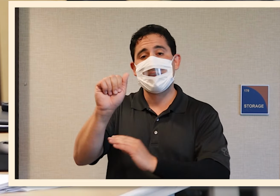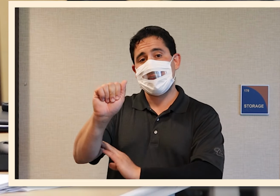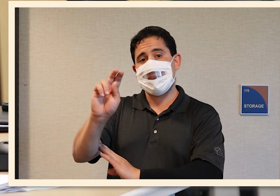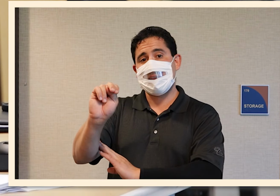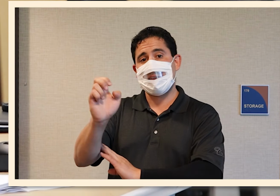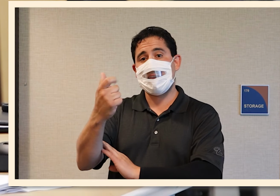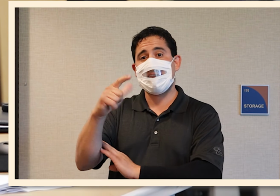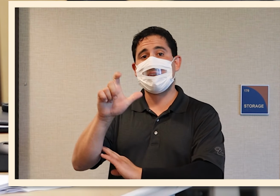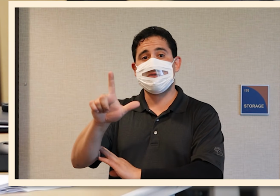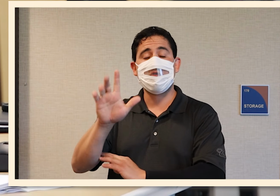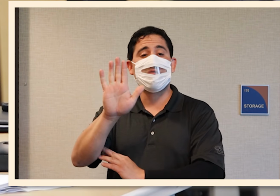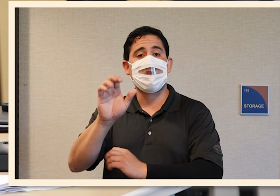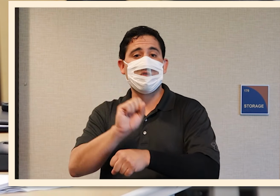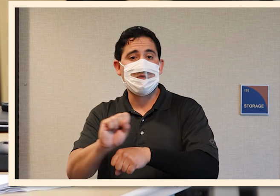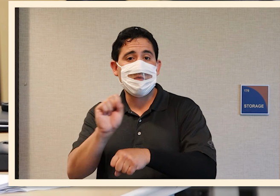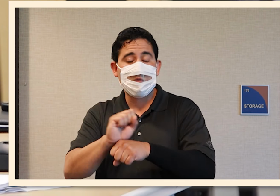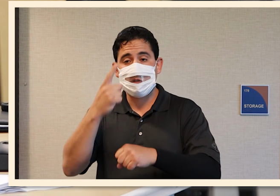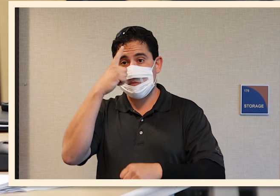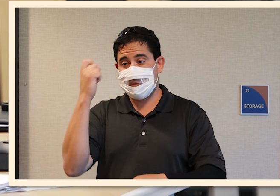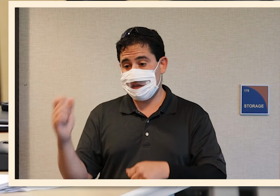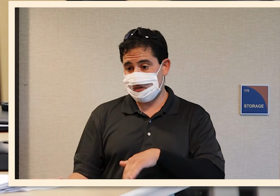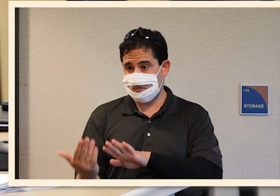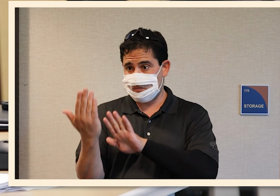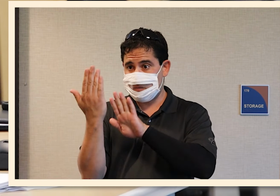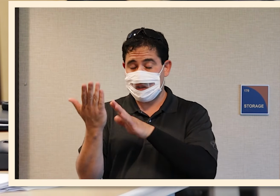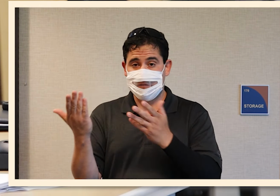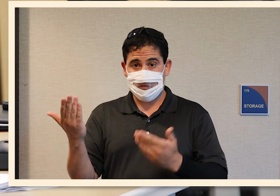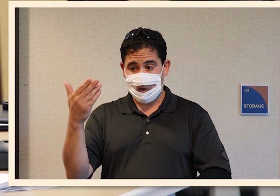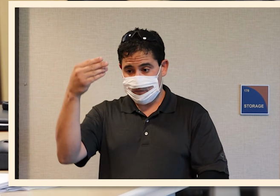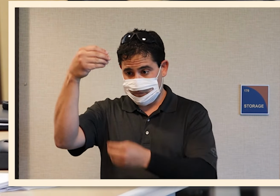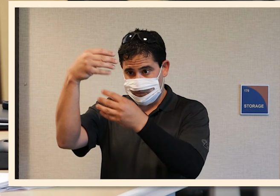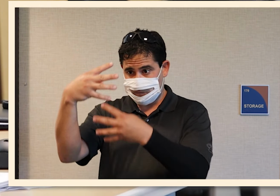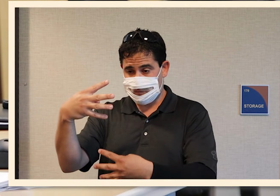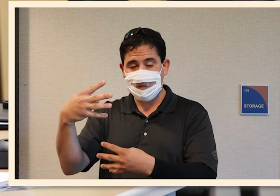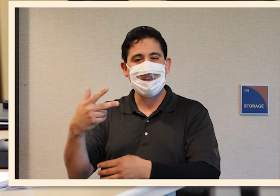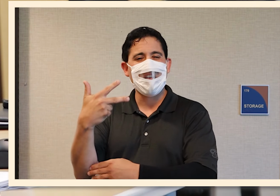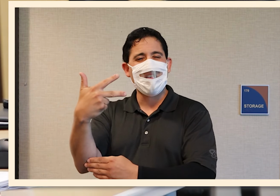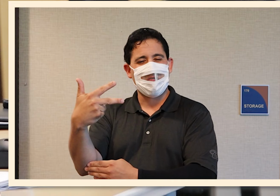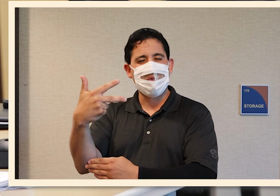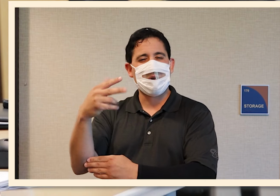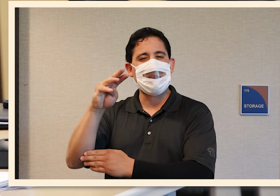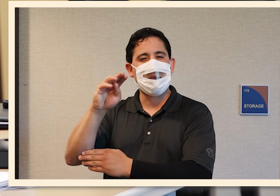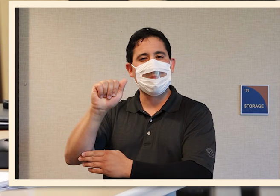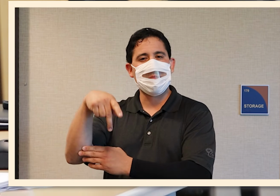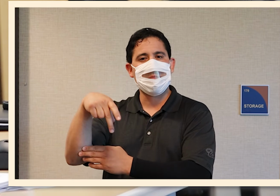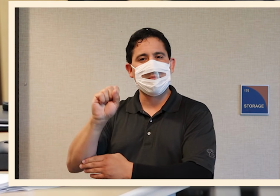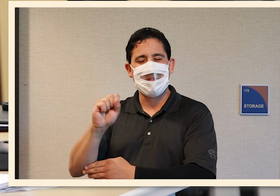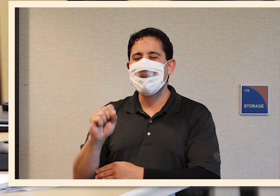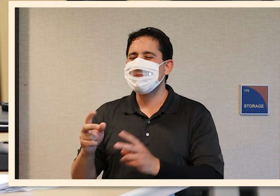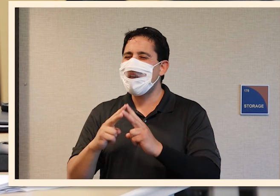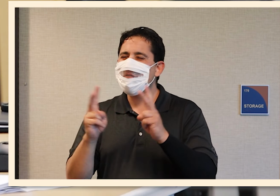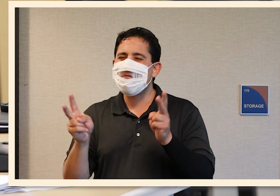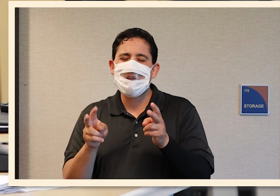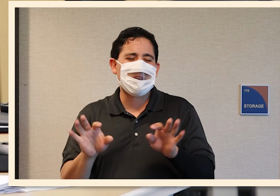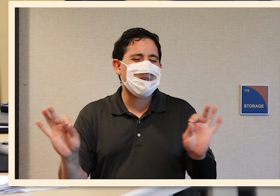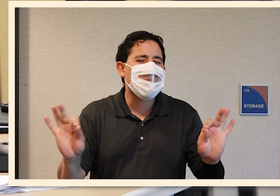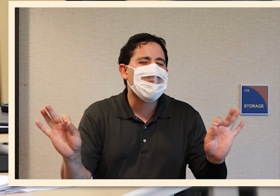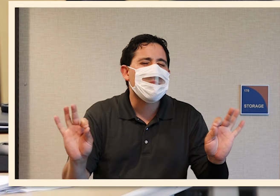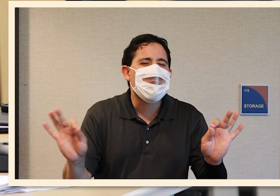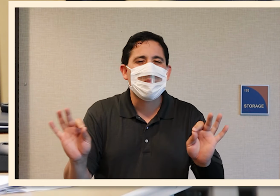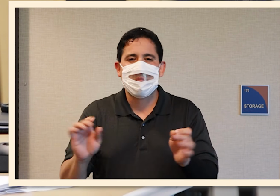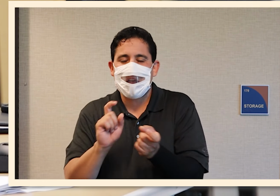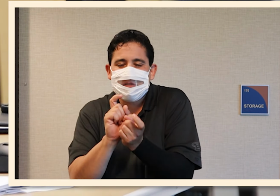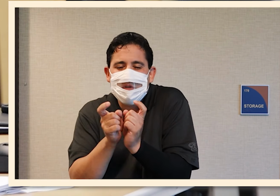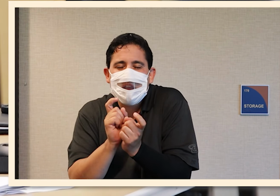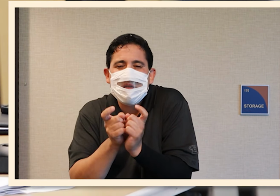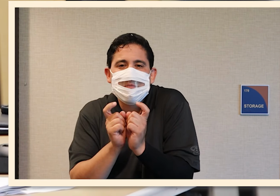work, because what we have in front of us are 3 maps that, with some very minor exceptions between zone 1 and 4, are virtually